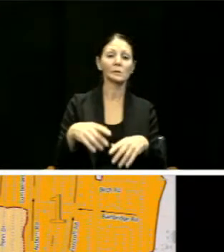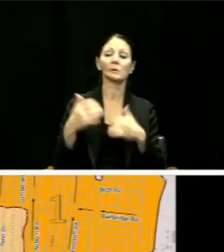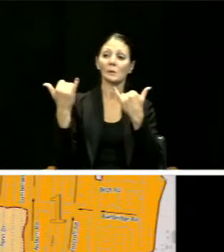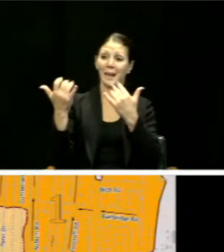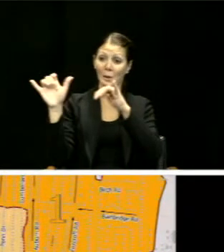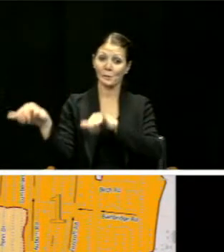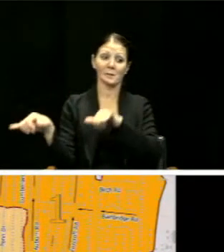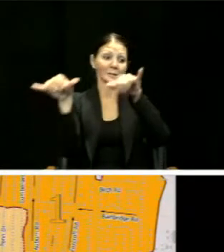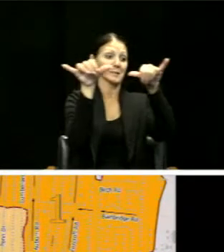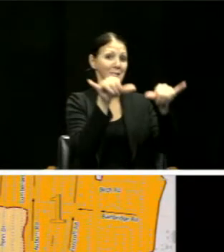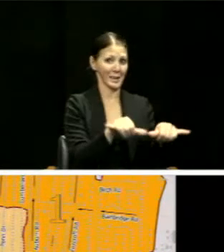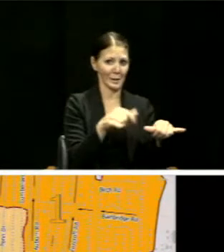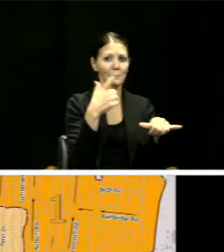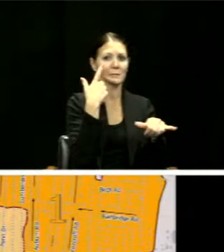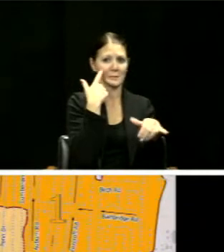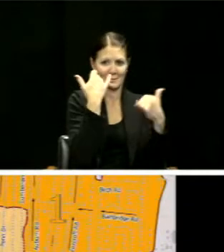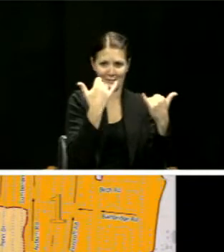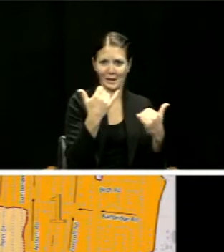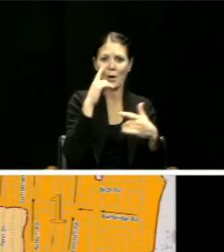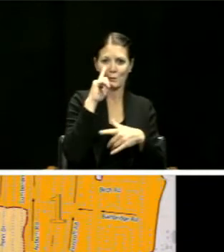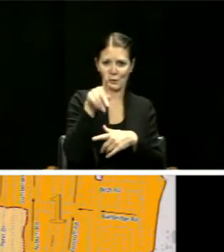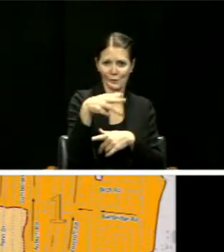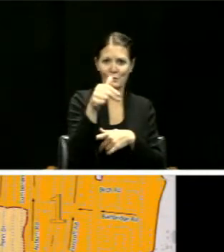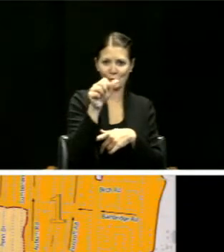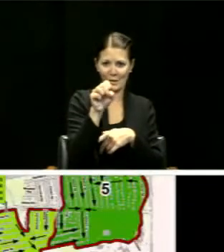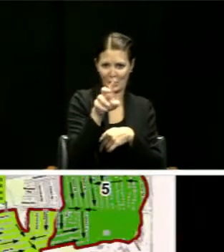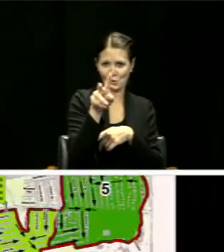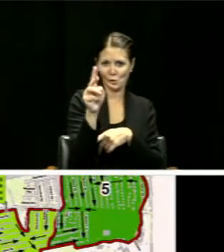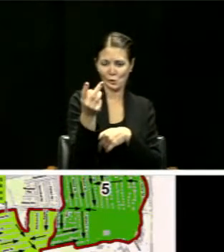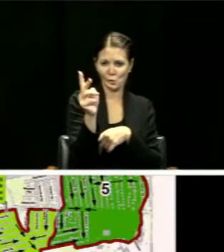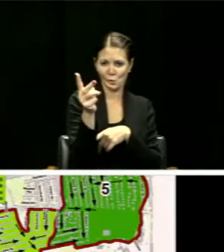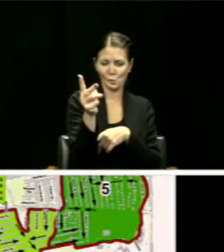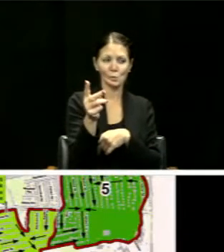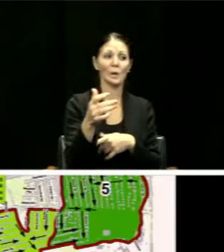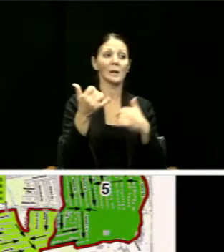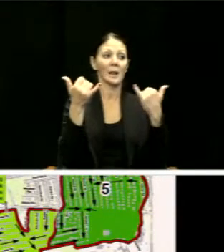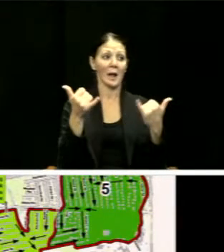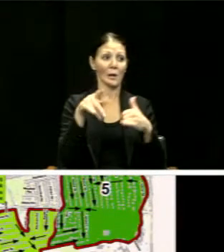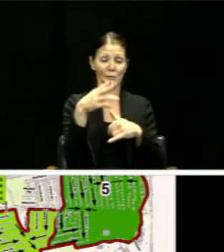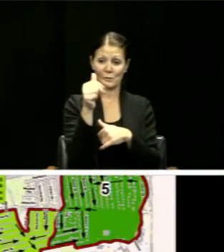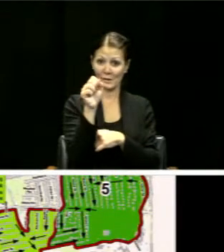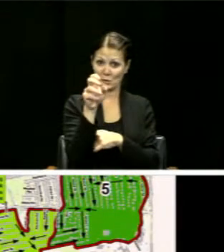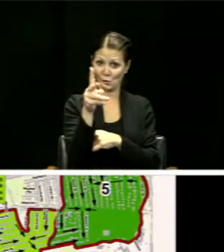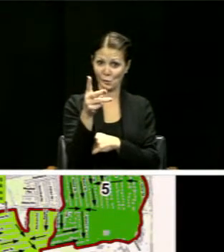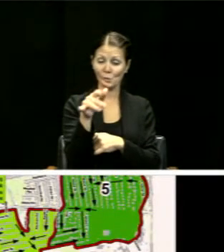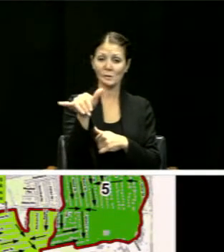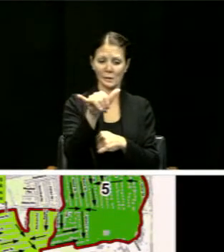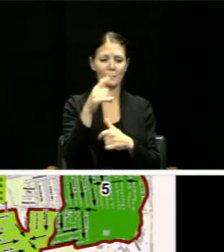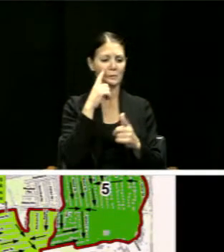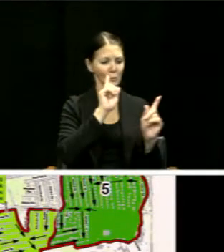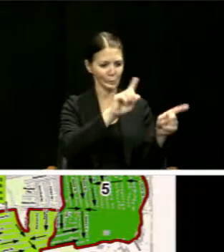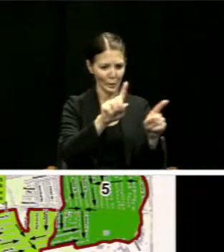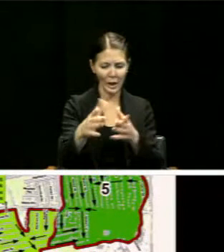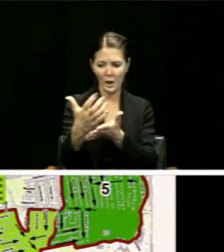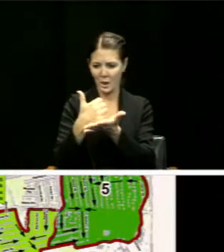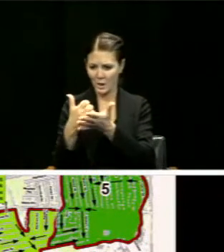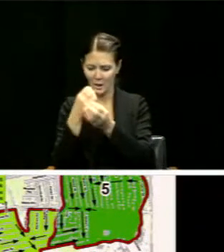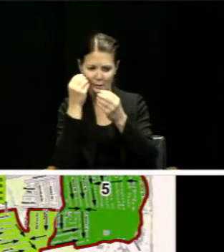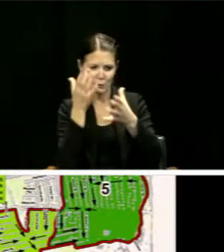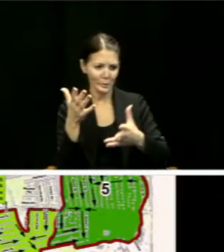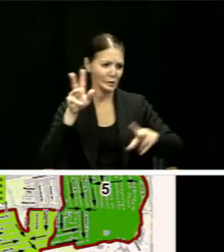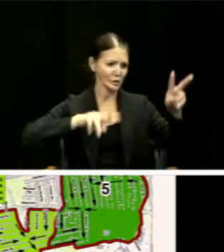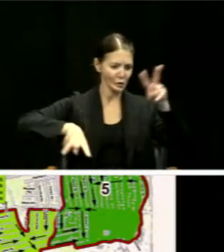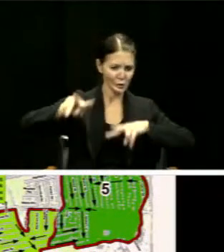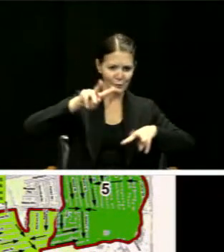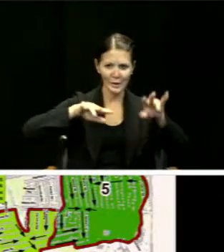scope was done in phase two as well. So phase two, we did the same thing. We went out, we collected data, we surveyed, we